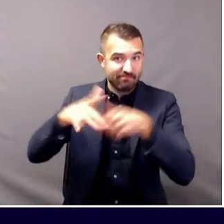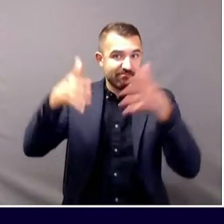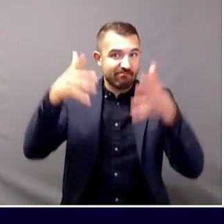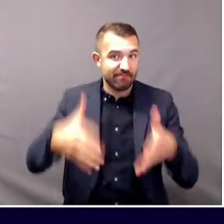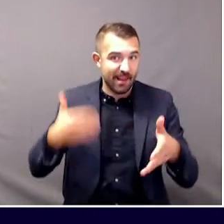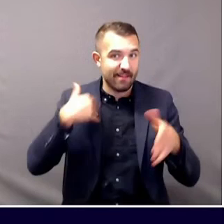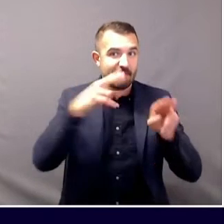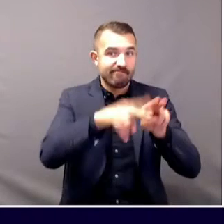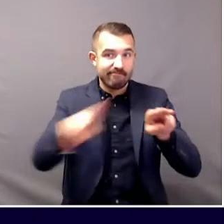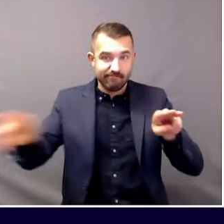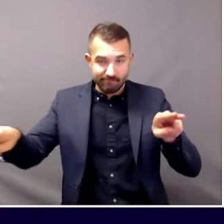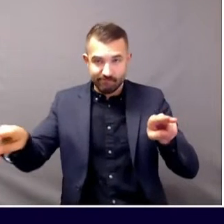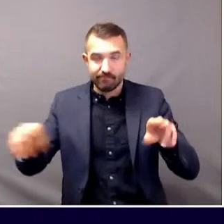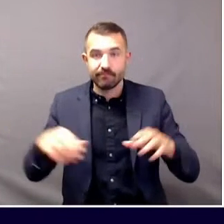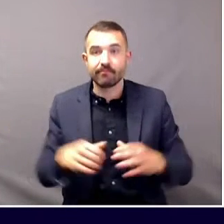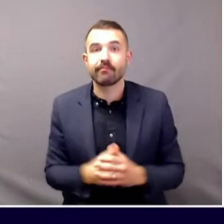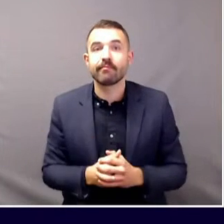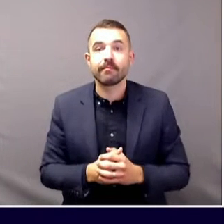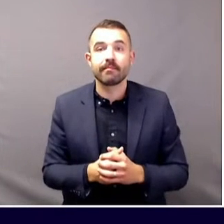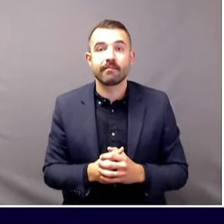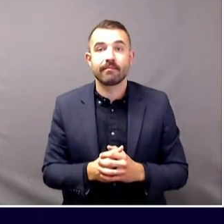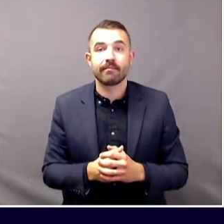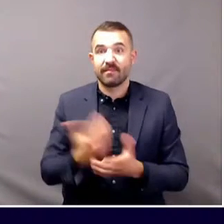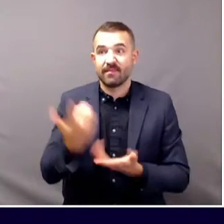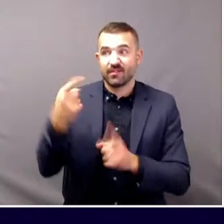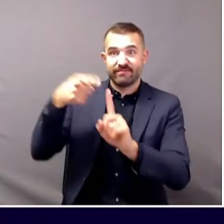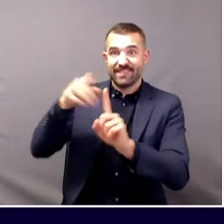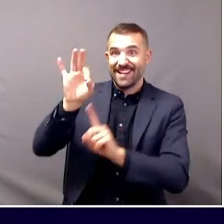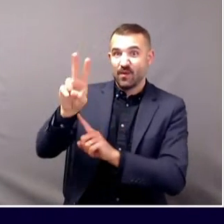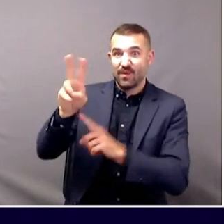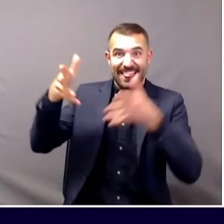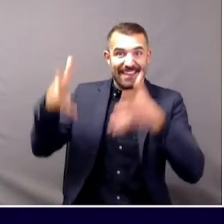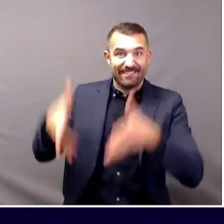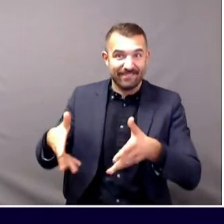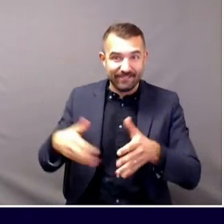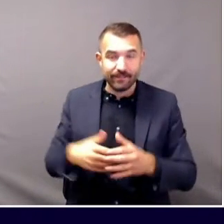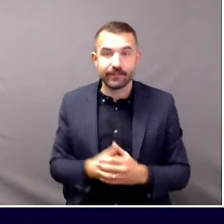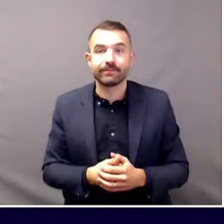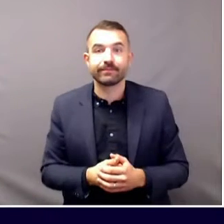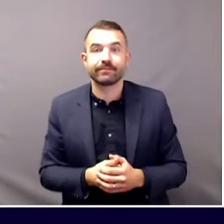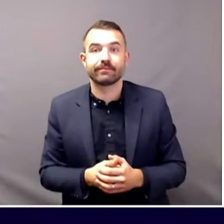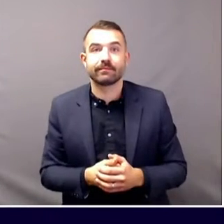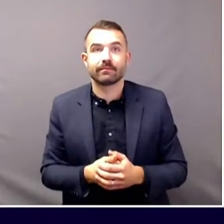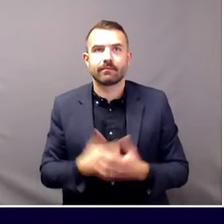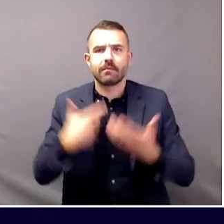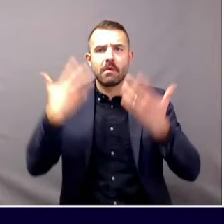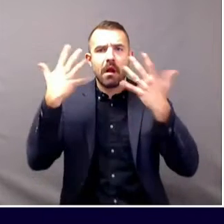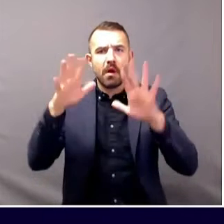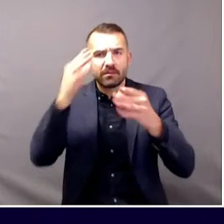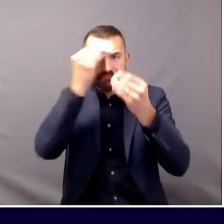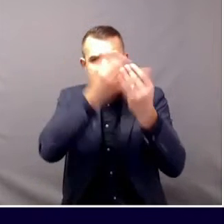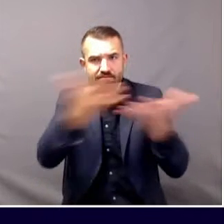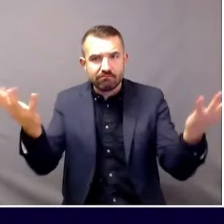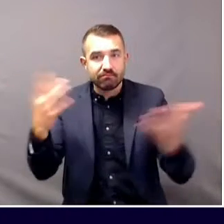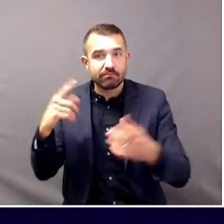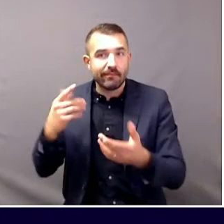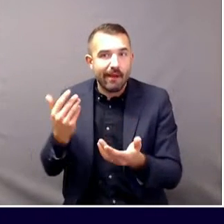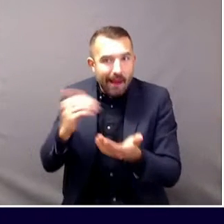moment ago, there have been 162 deaths among individuals with COVID-19, and